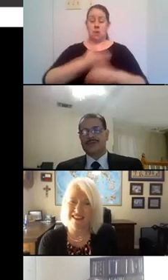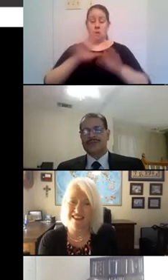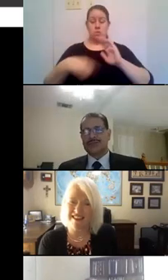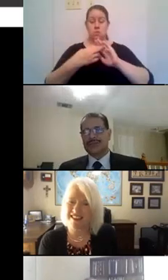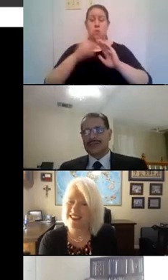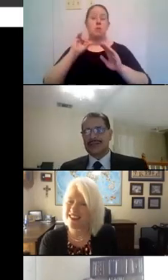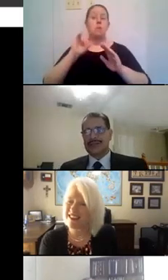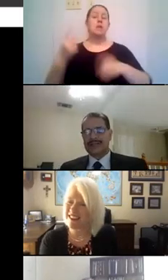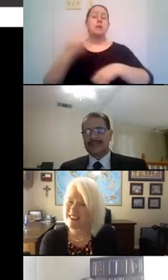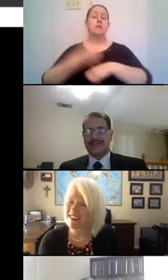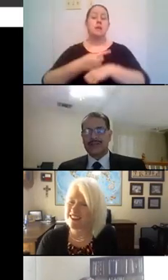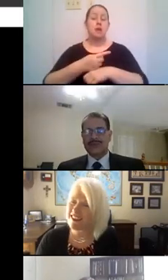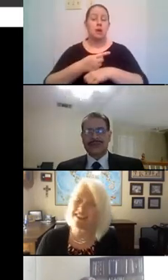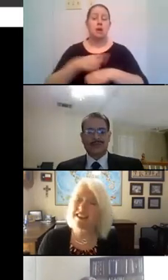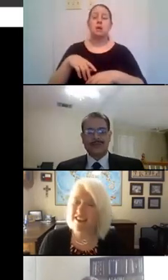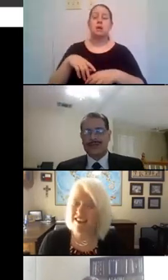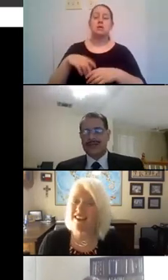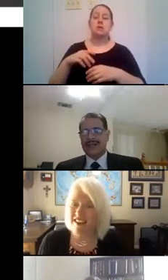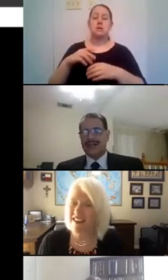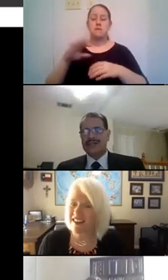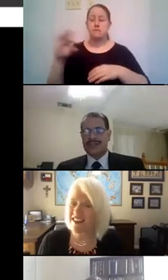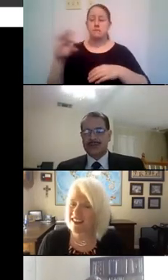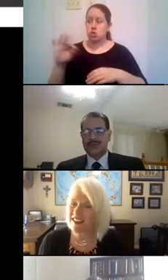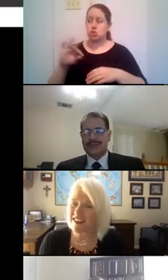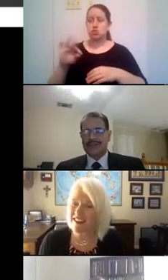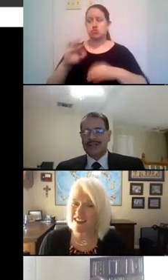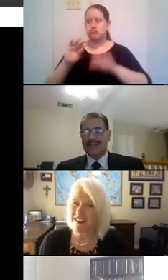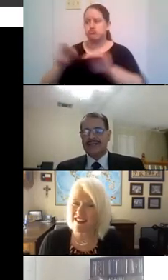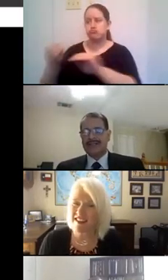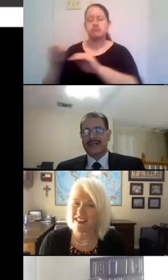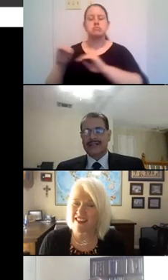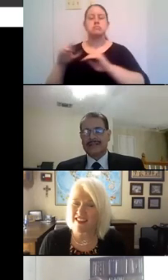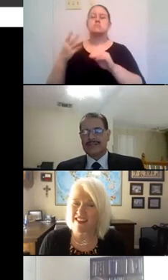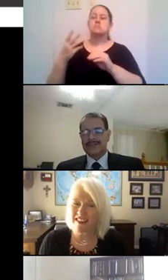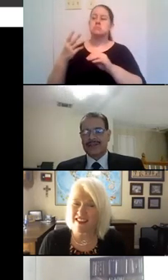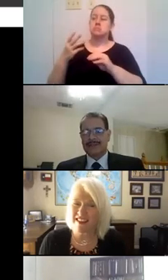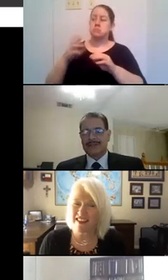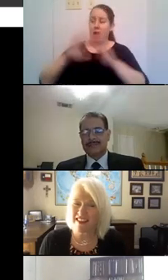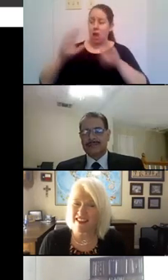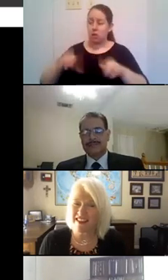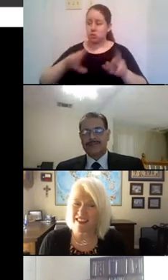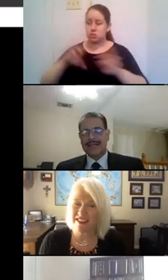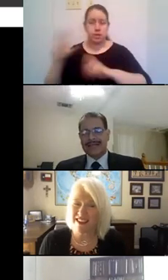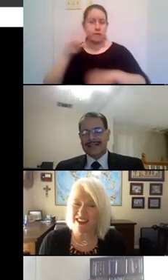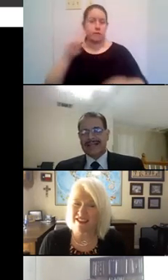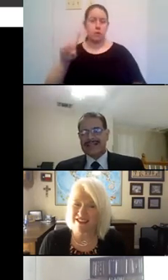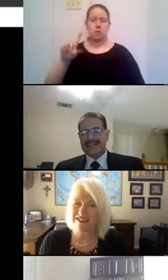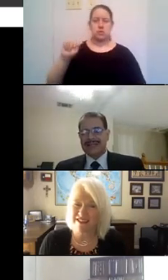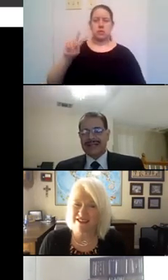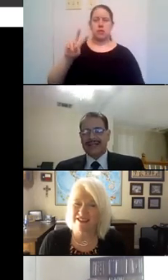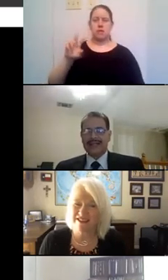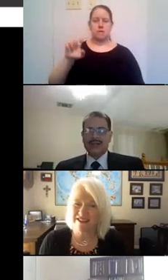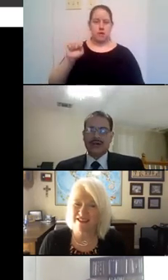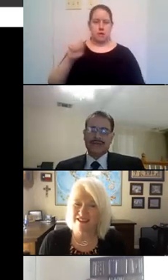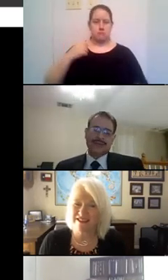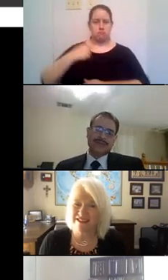assemble furniture and get the house ready for a disabled vet and his young family. That same